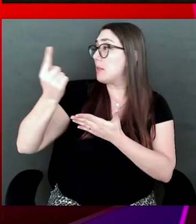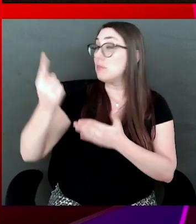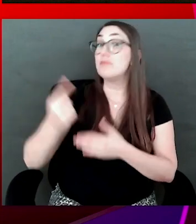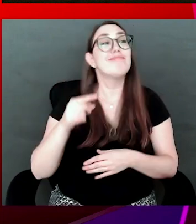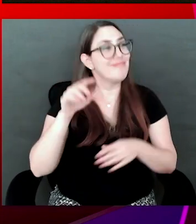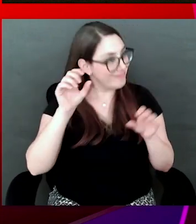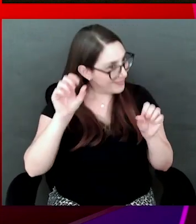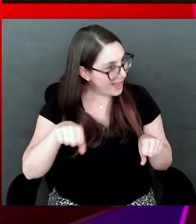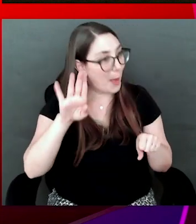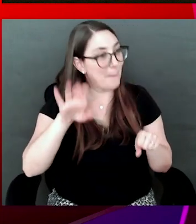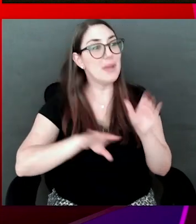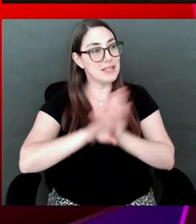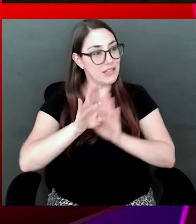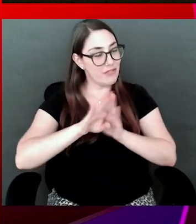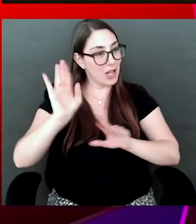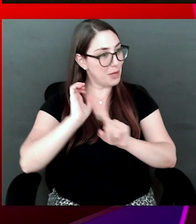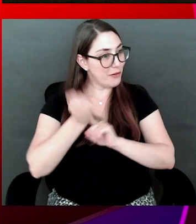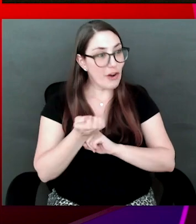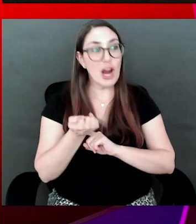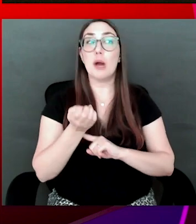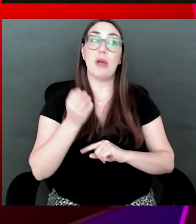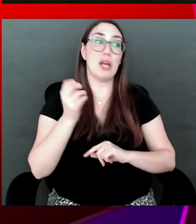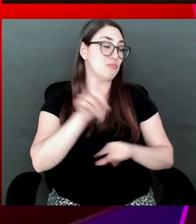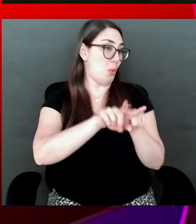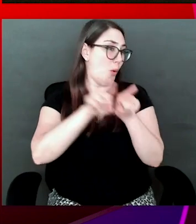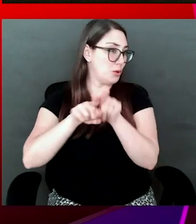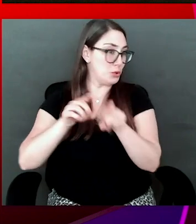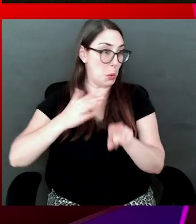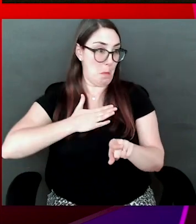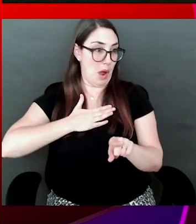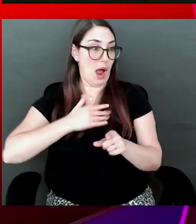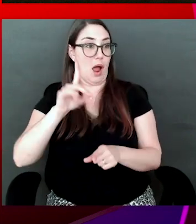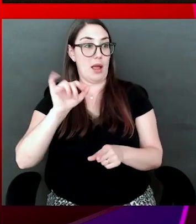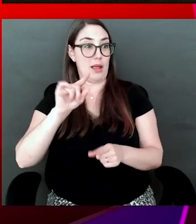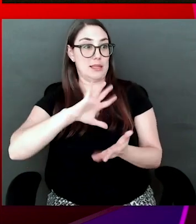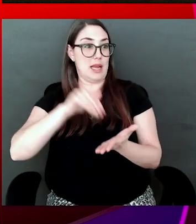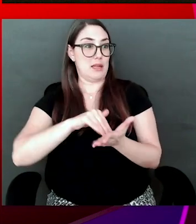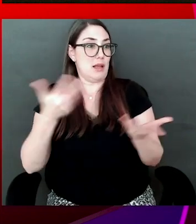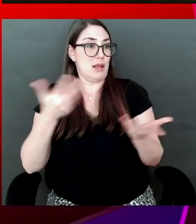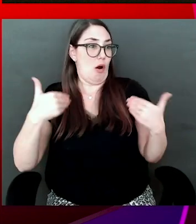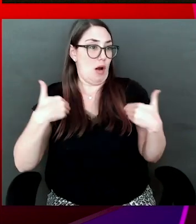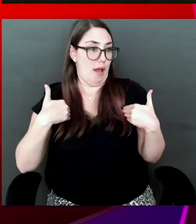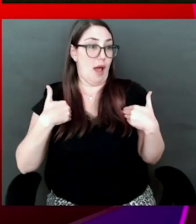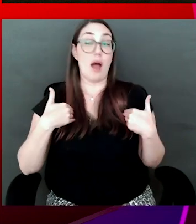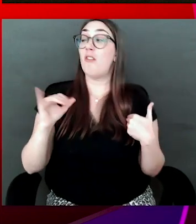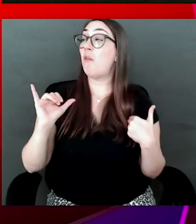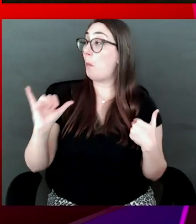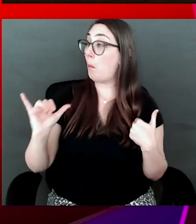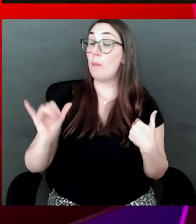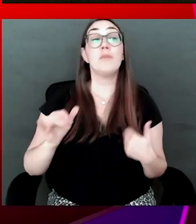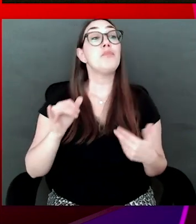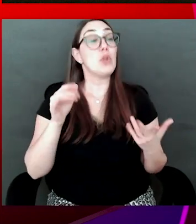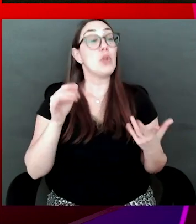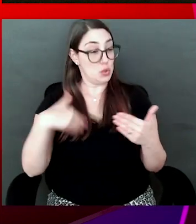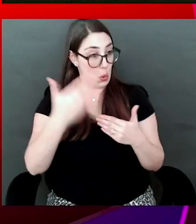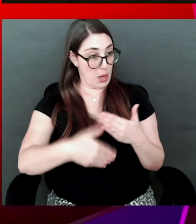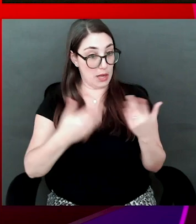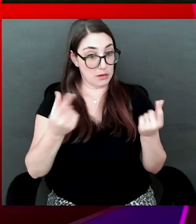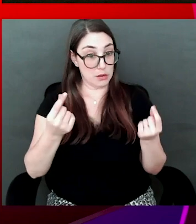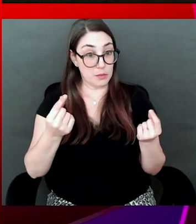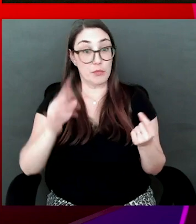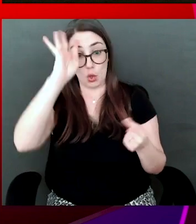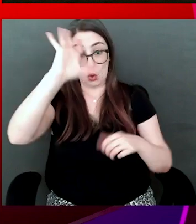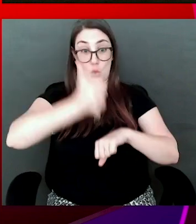environment location. Yeah. It could be also like my data center that I already have. So location is created. The next thing is that we create a fleet.